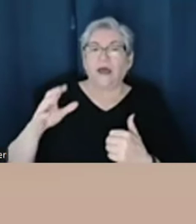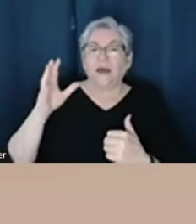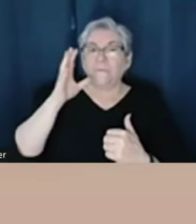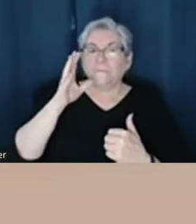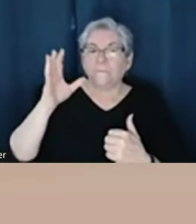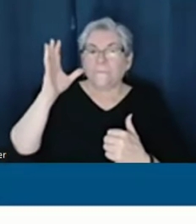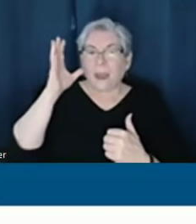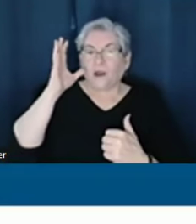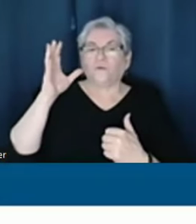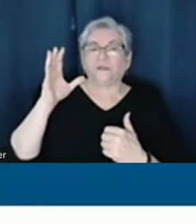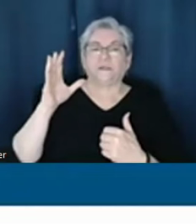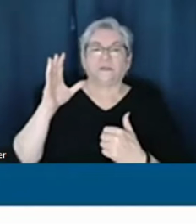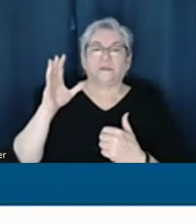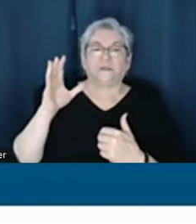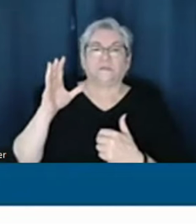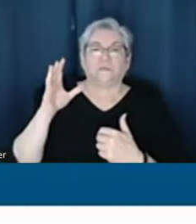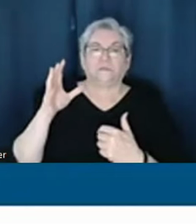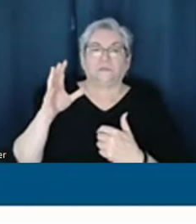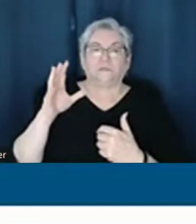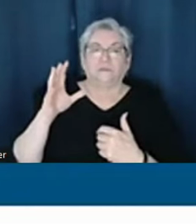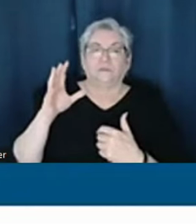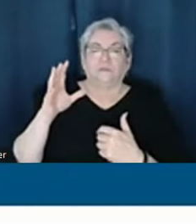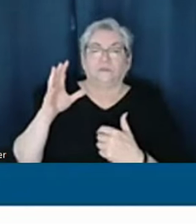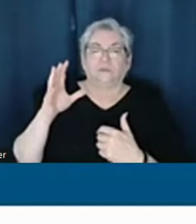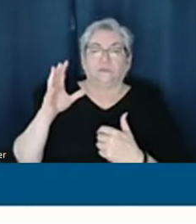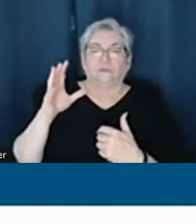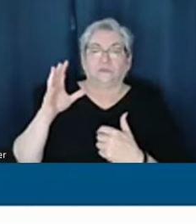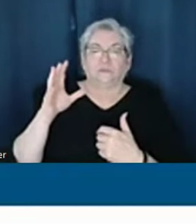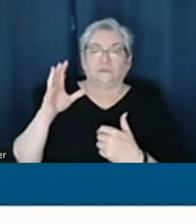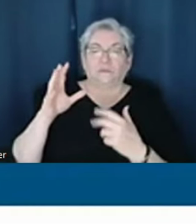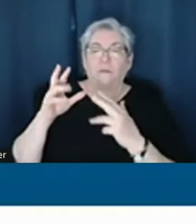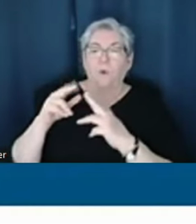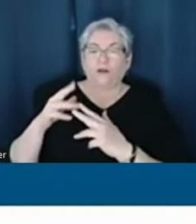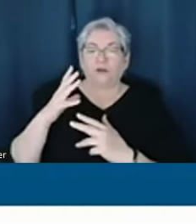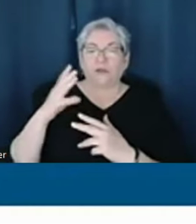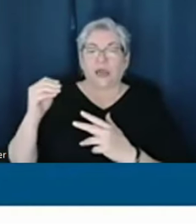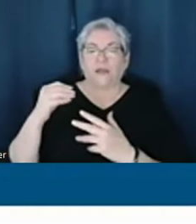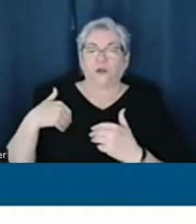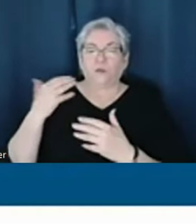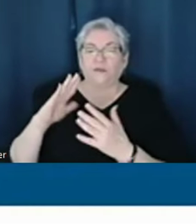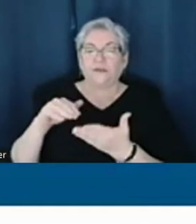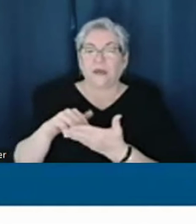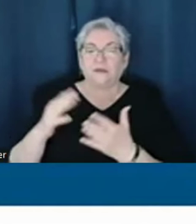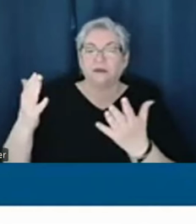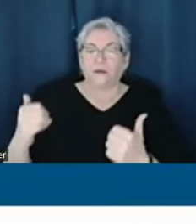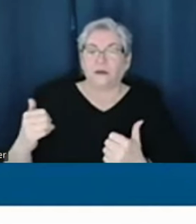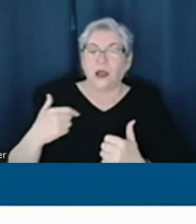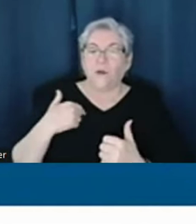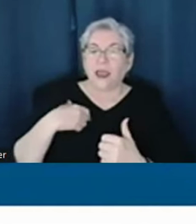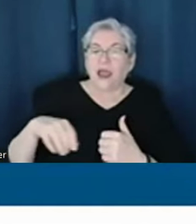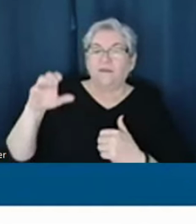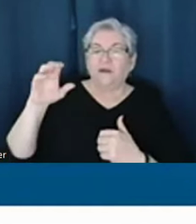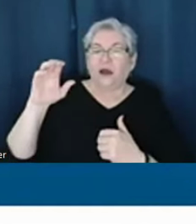is also in HTML version on the SIPR Hub, on Parent Center Hub,